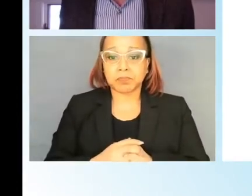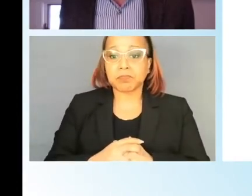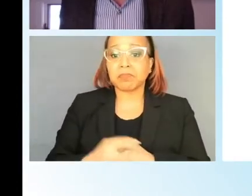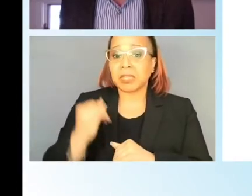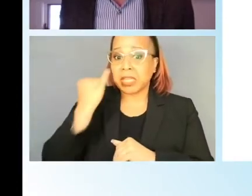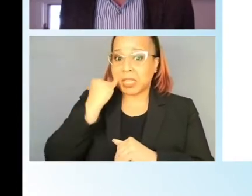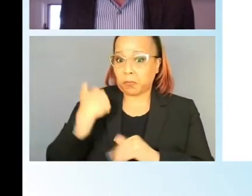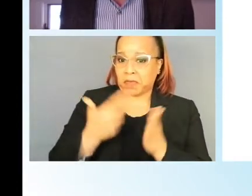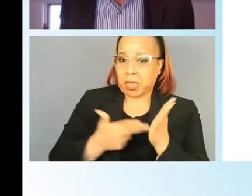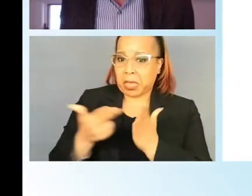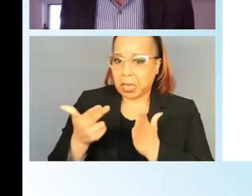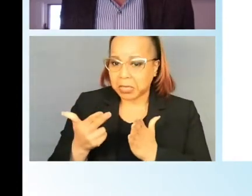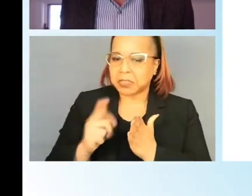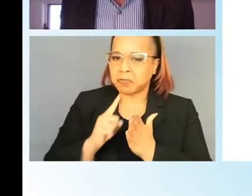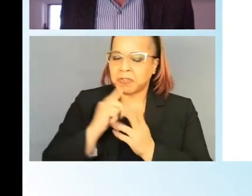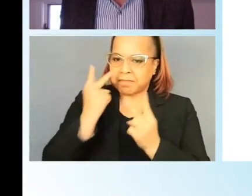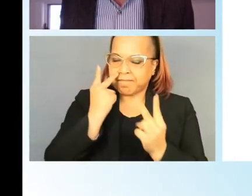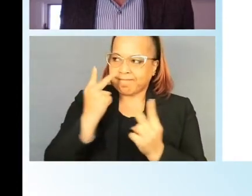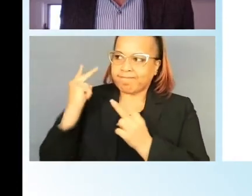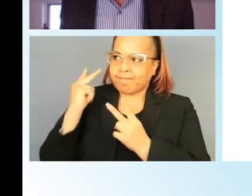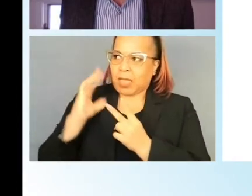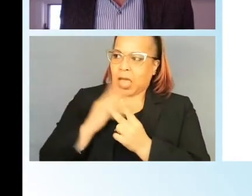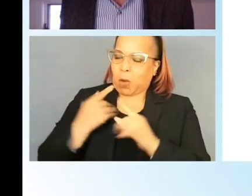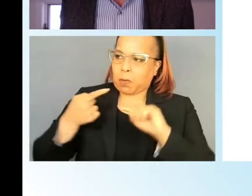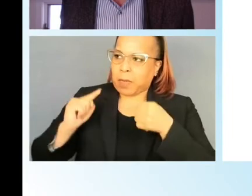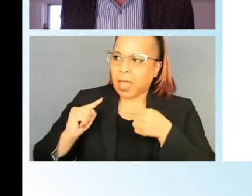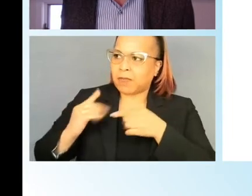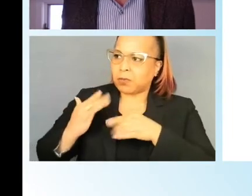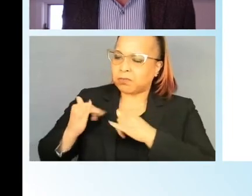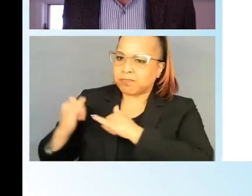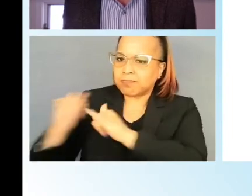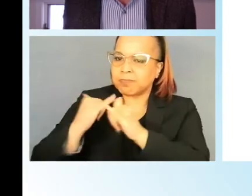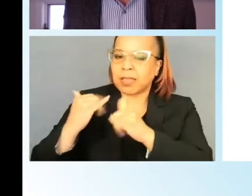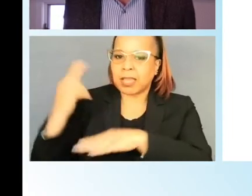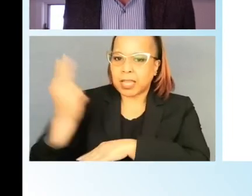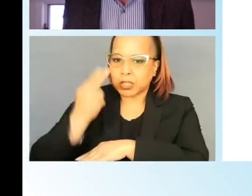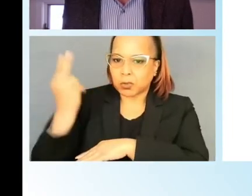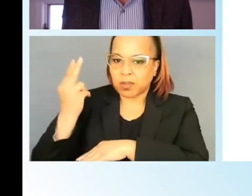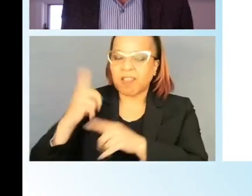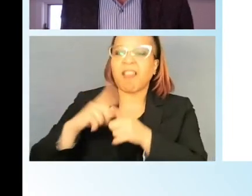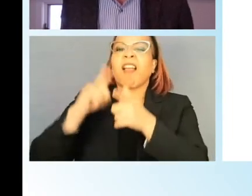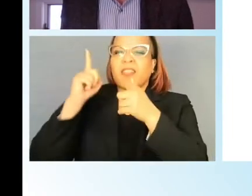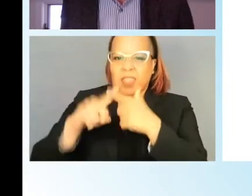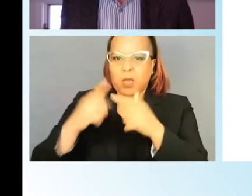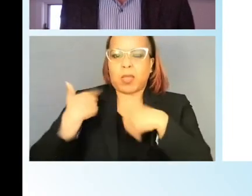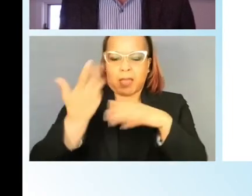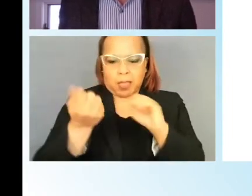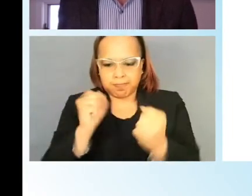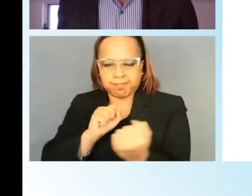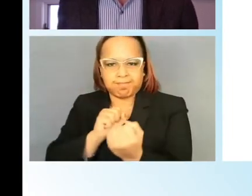honestly acknowledged our painful but shared history, then we can have reconciliation.